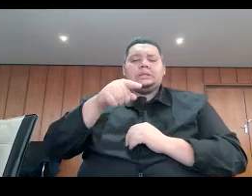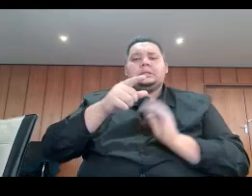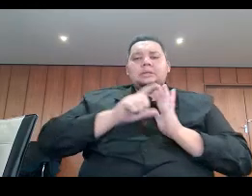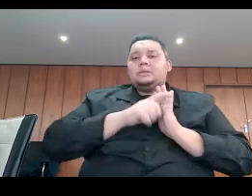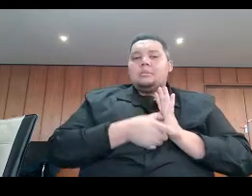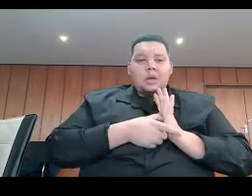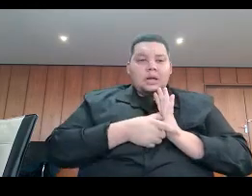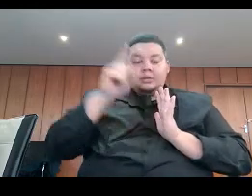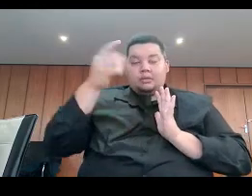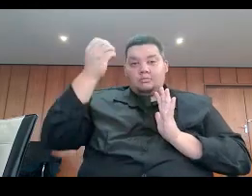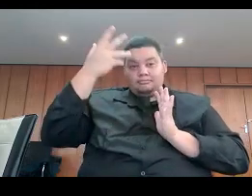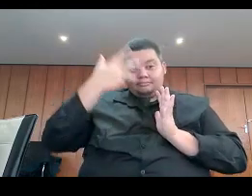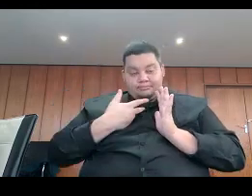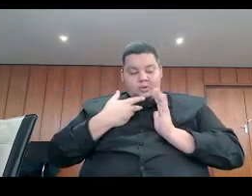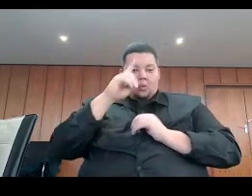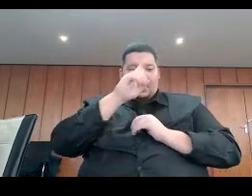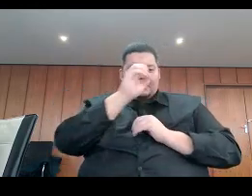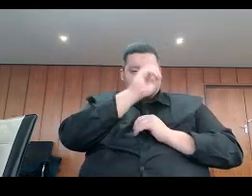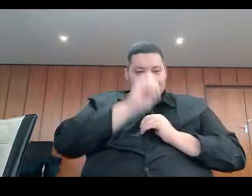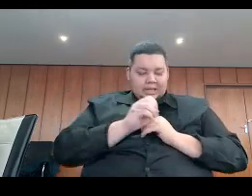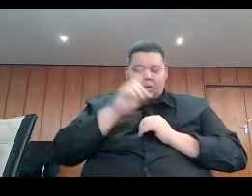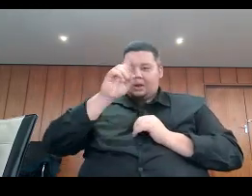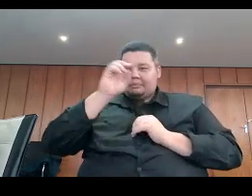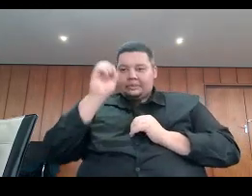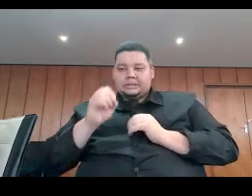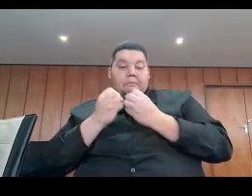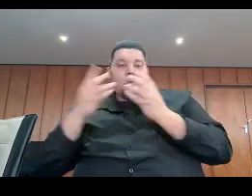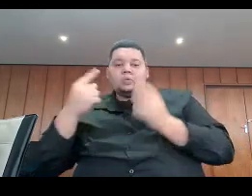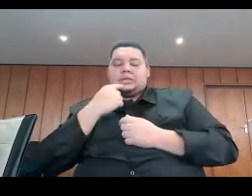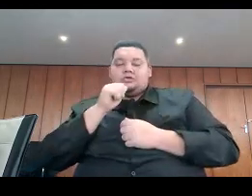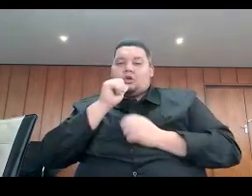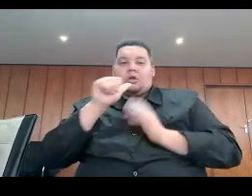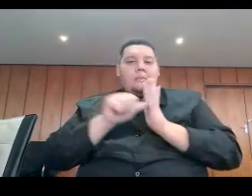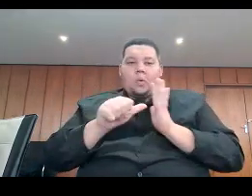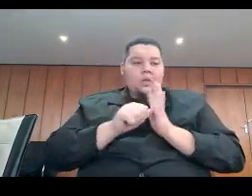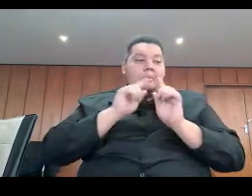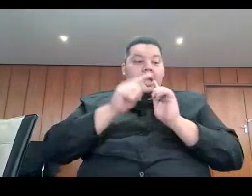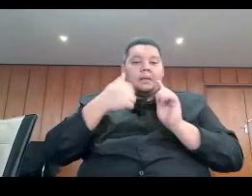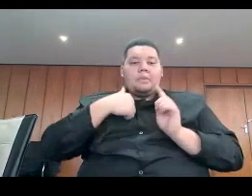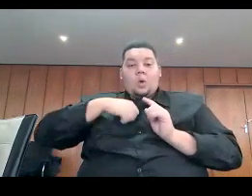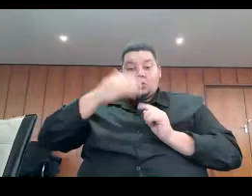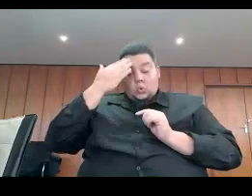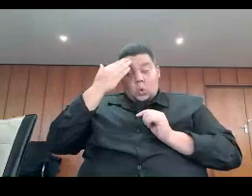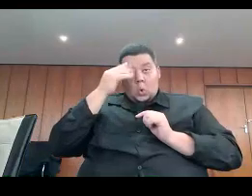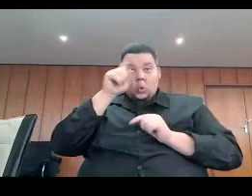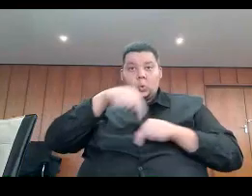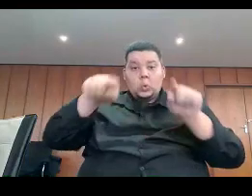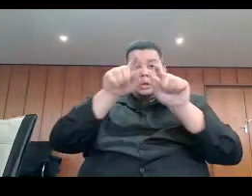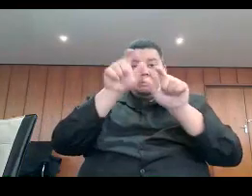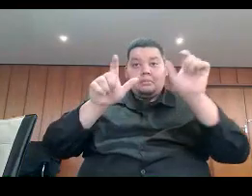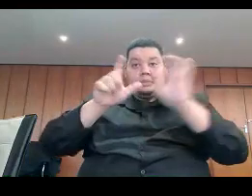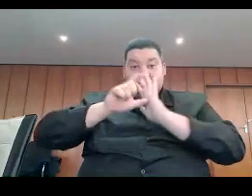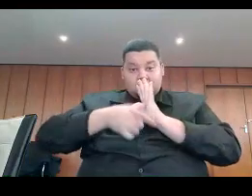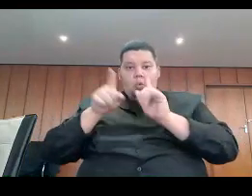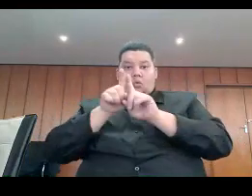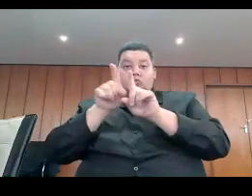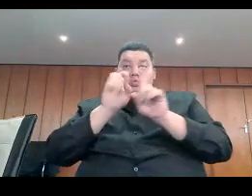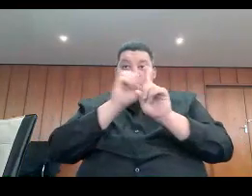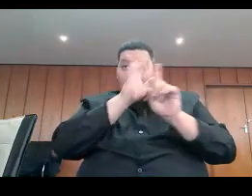I was told it's 1% of 1%, it's not important. I wanted to know if persons with disabilities are also affected by